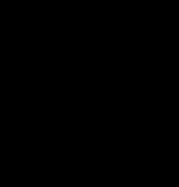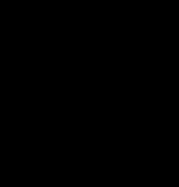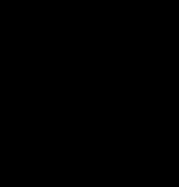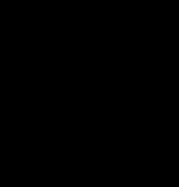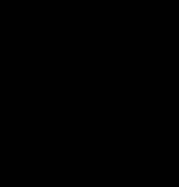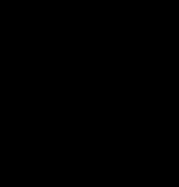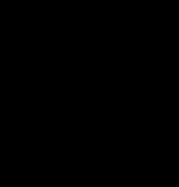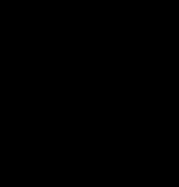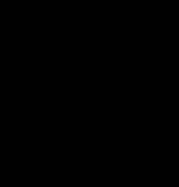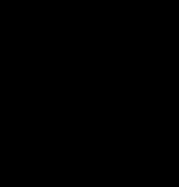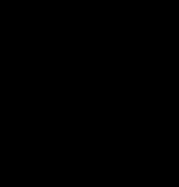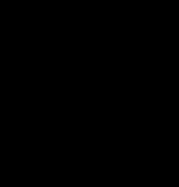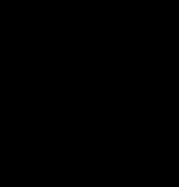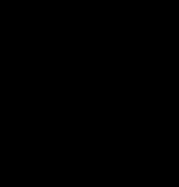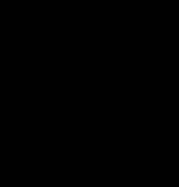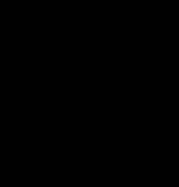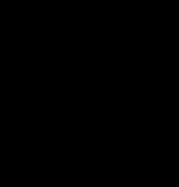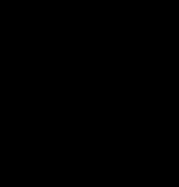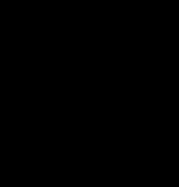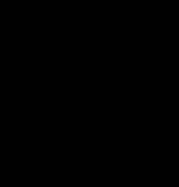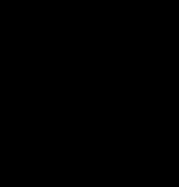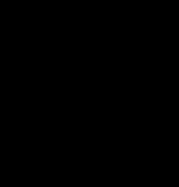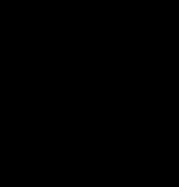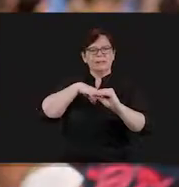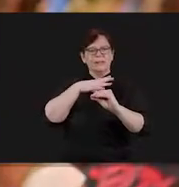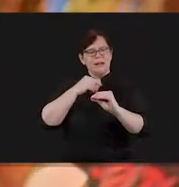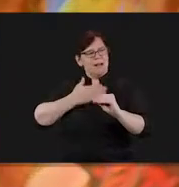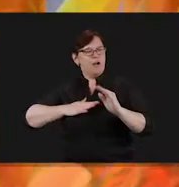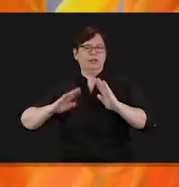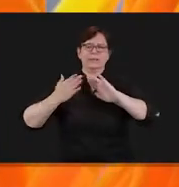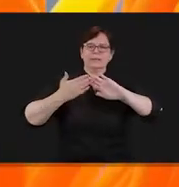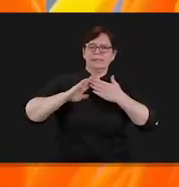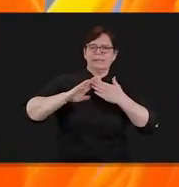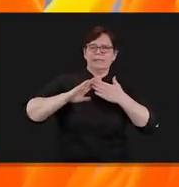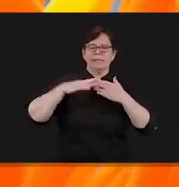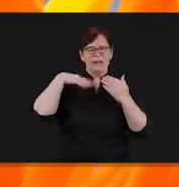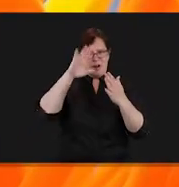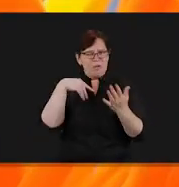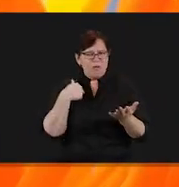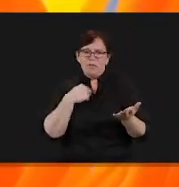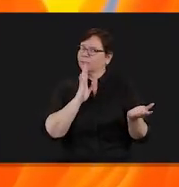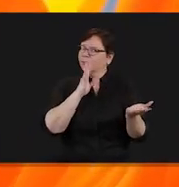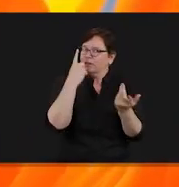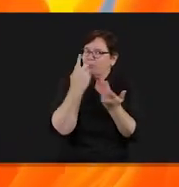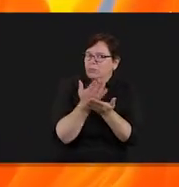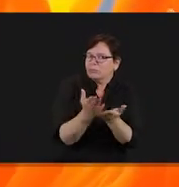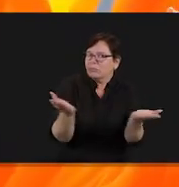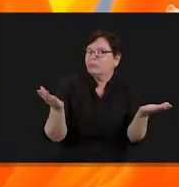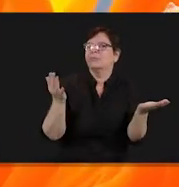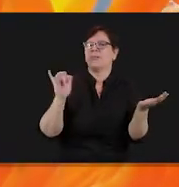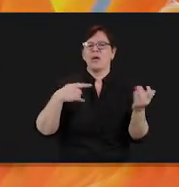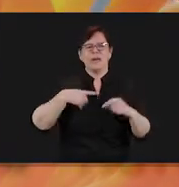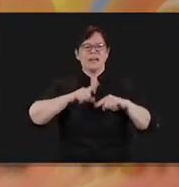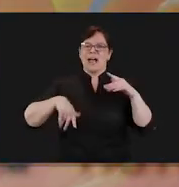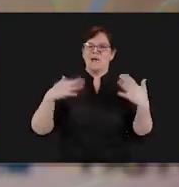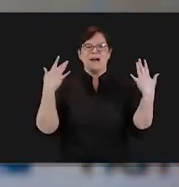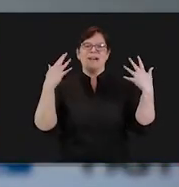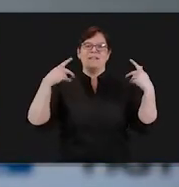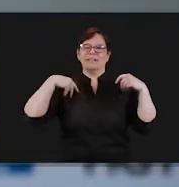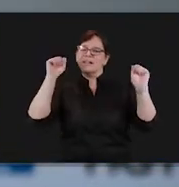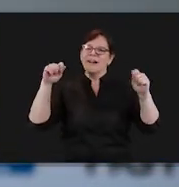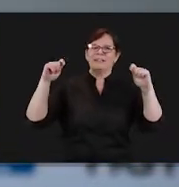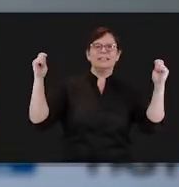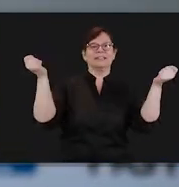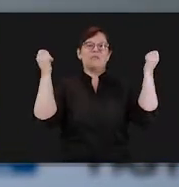our LGBTQ2 community. No, I speak for everyone when I say that we can't wait until we can all celebrate in